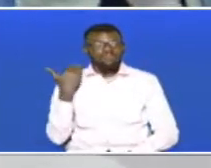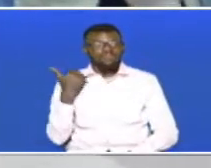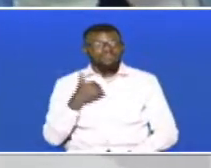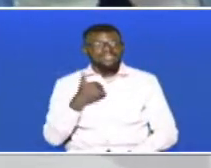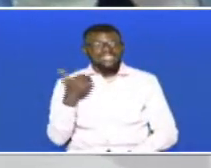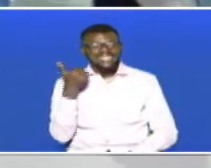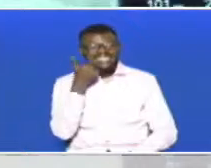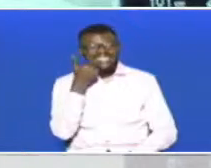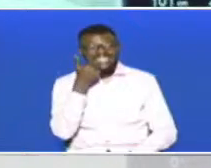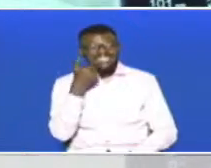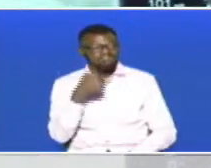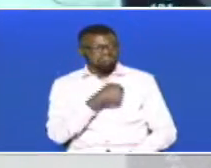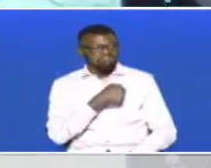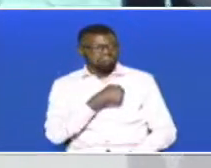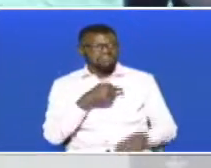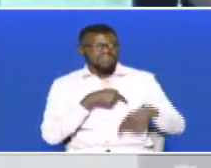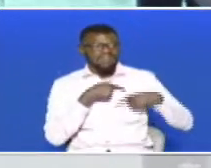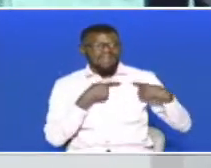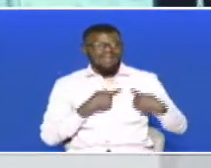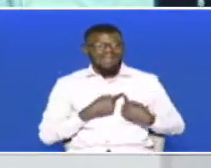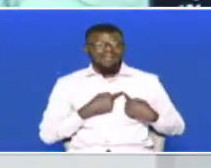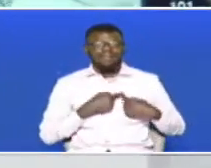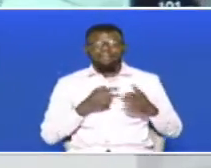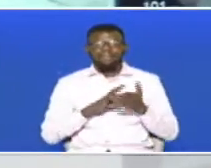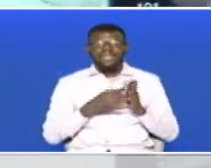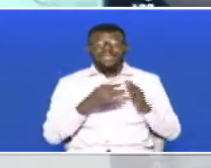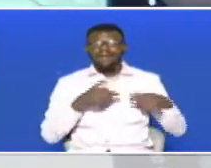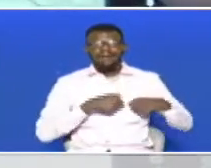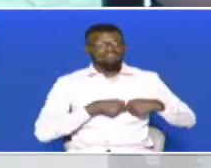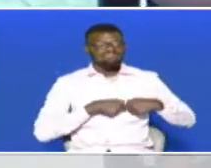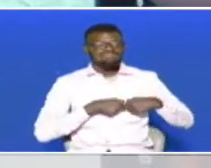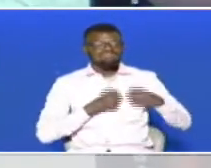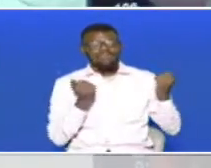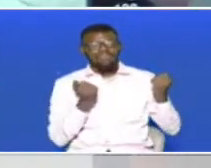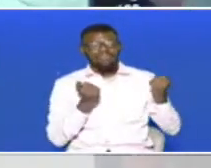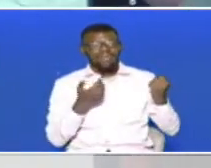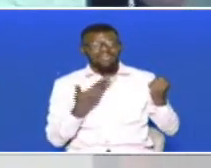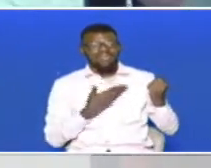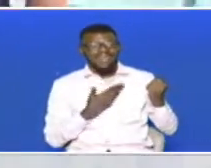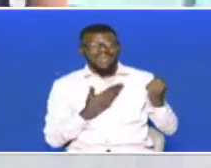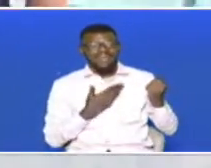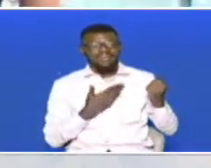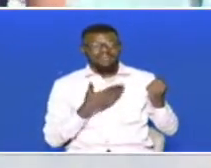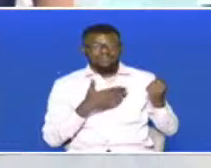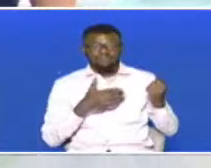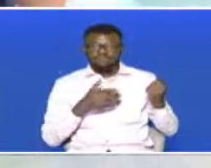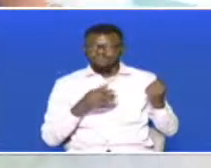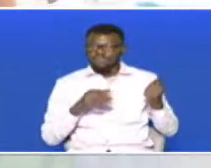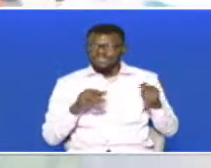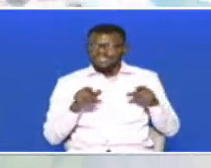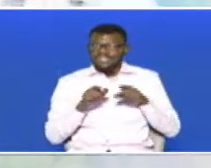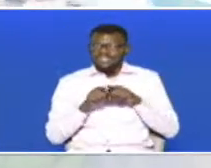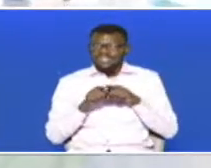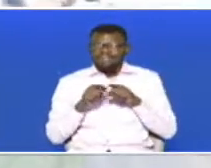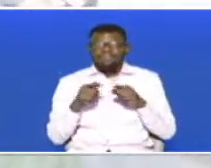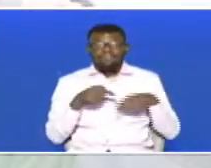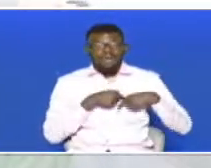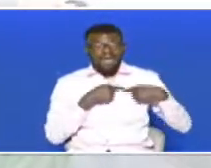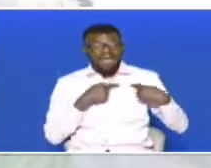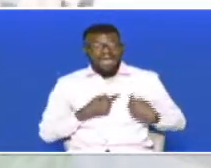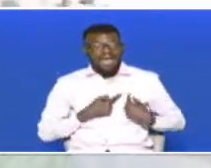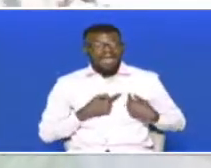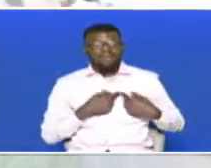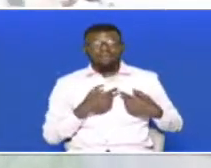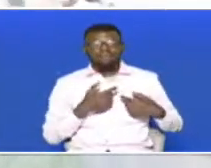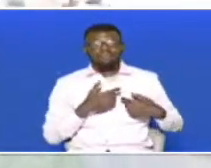aortic stenosis. This may cause the aortic valve to degenerate and struggle to open well. As a result, the heart struggles